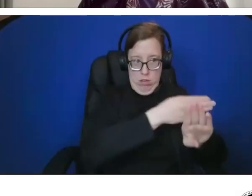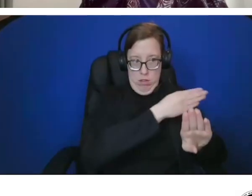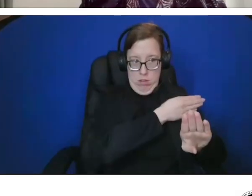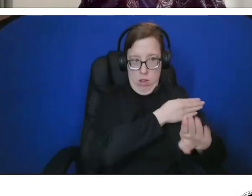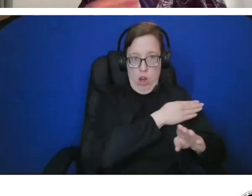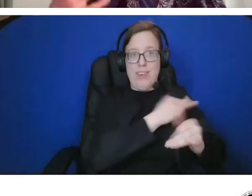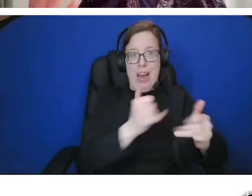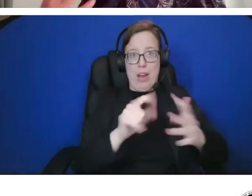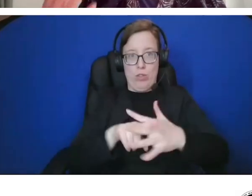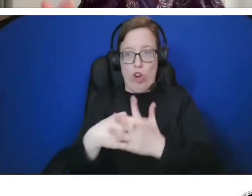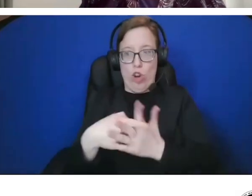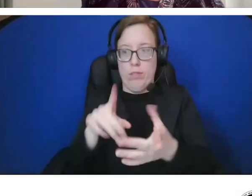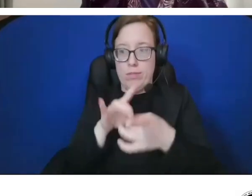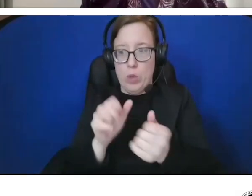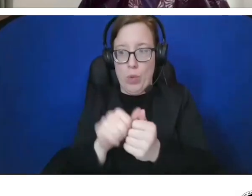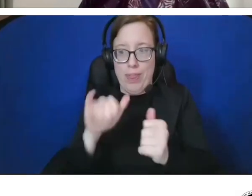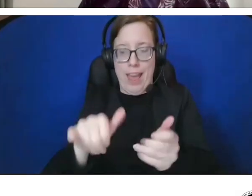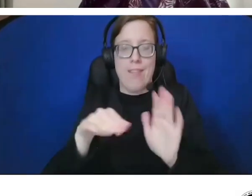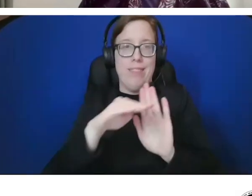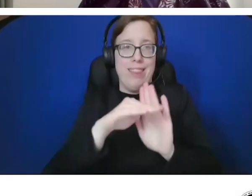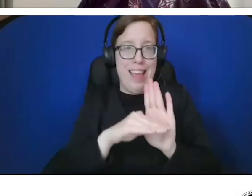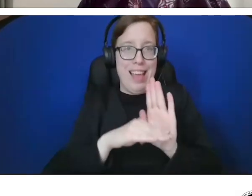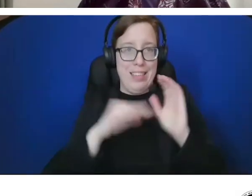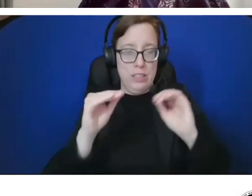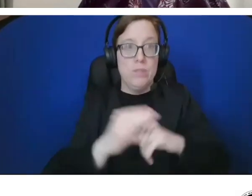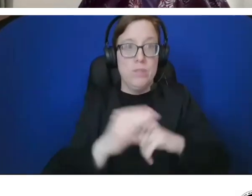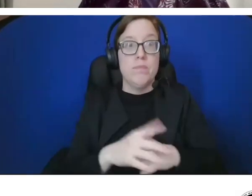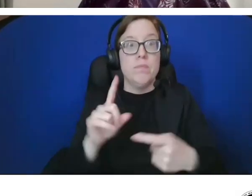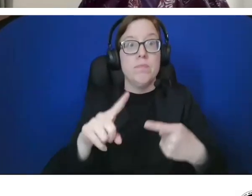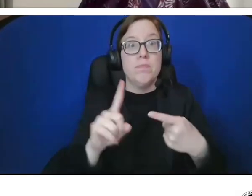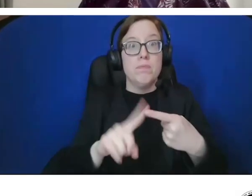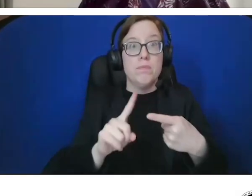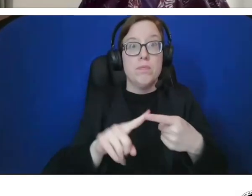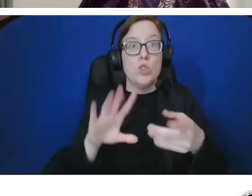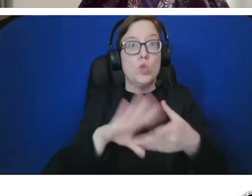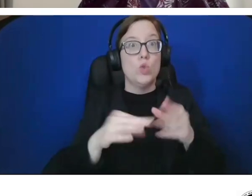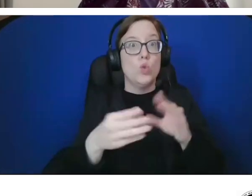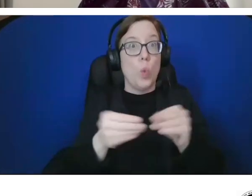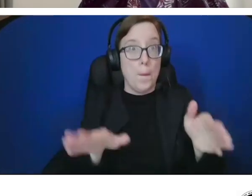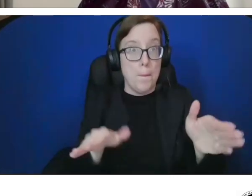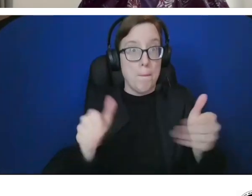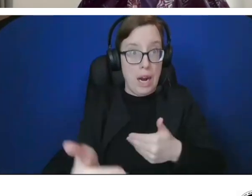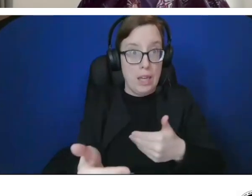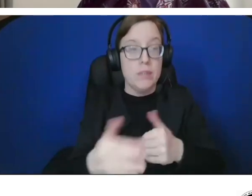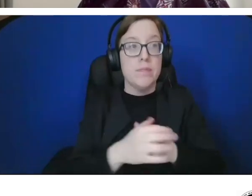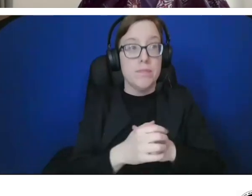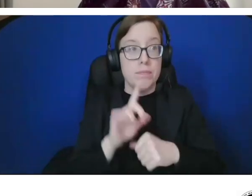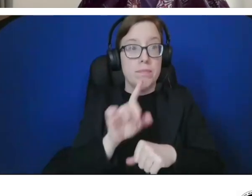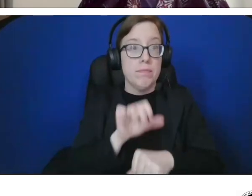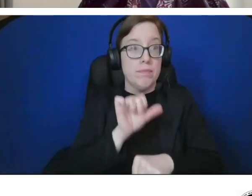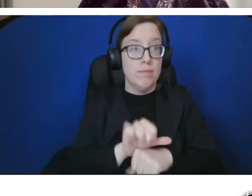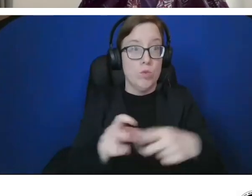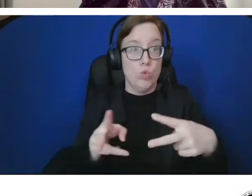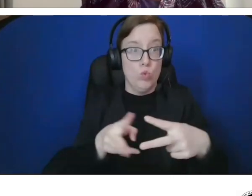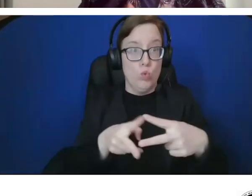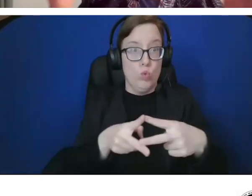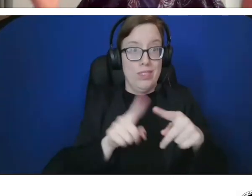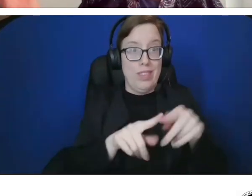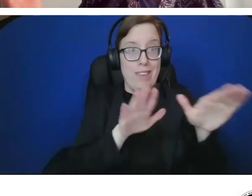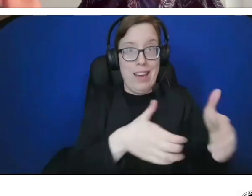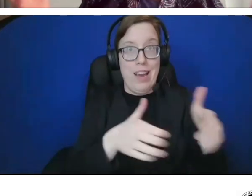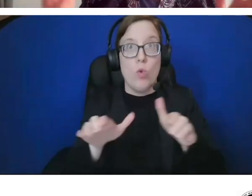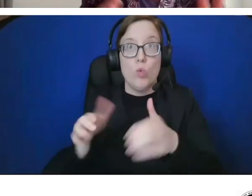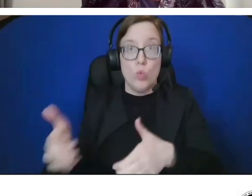this section of the talk about the lessons. So first, let's talk about story boxes. There actually are two